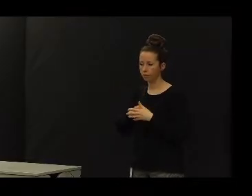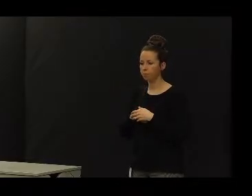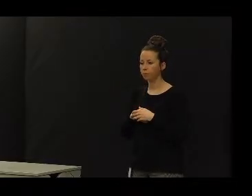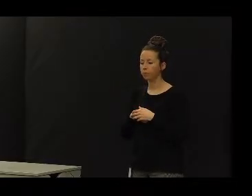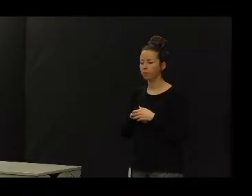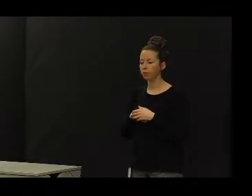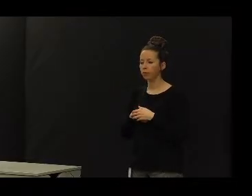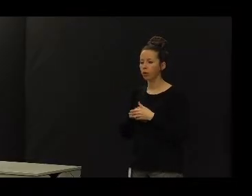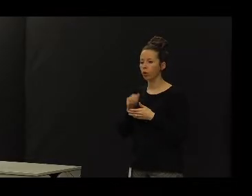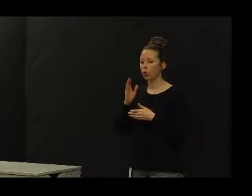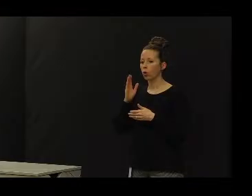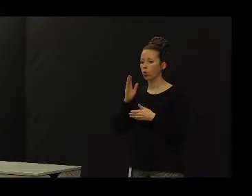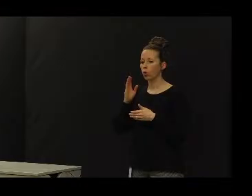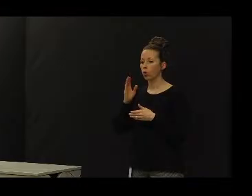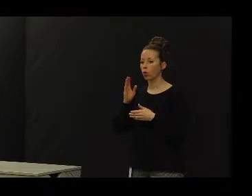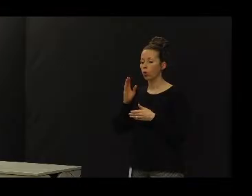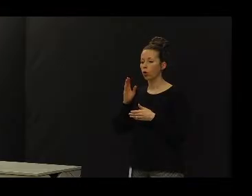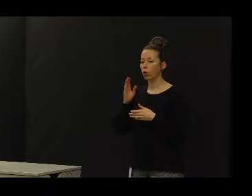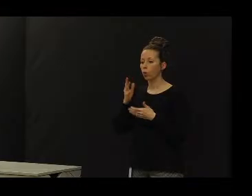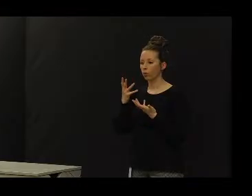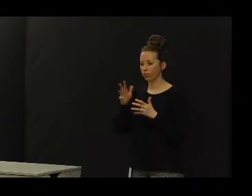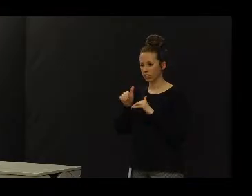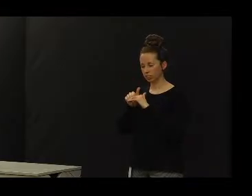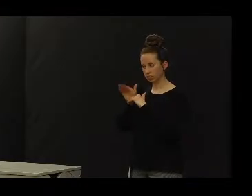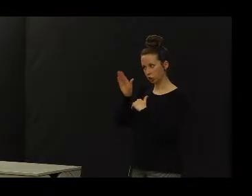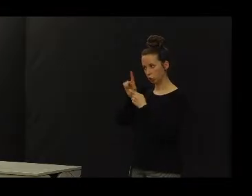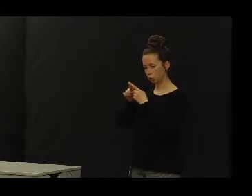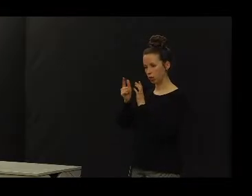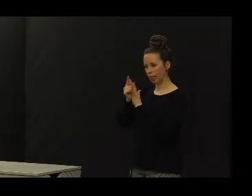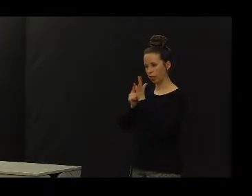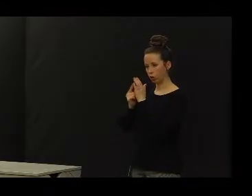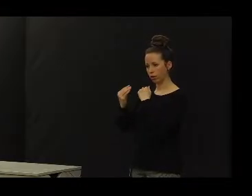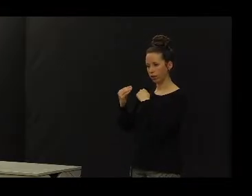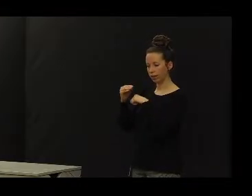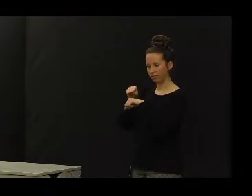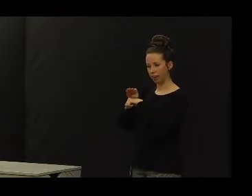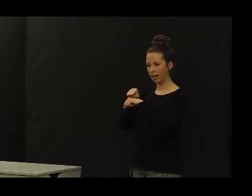And so it was sent to our legal advisor.